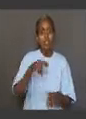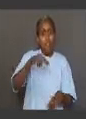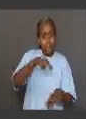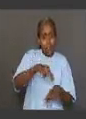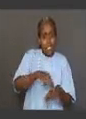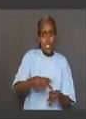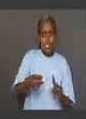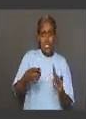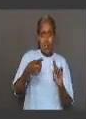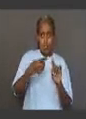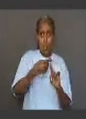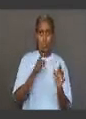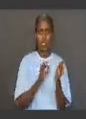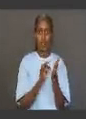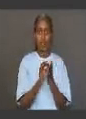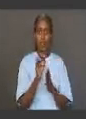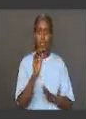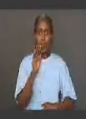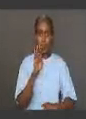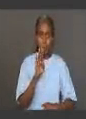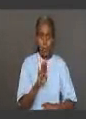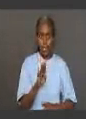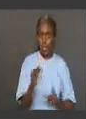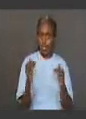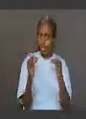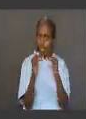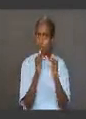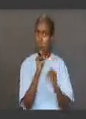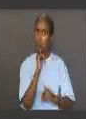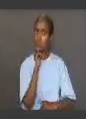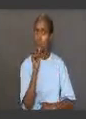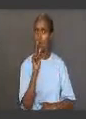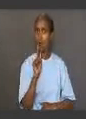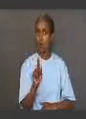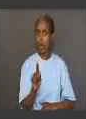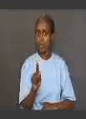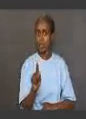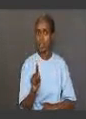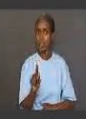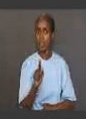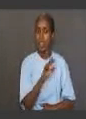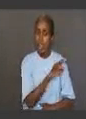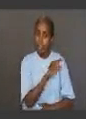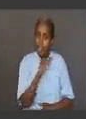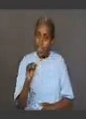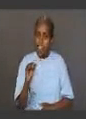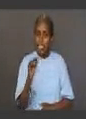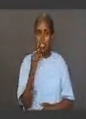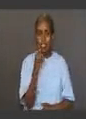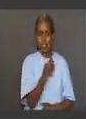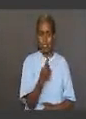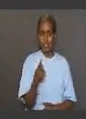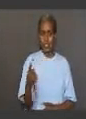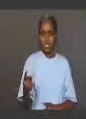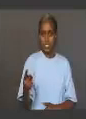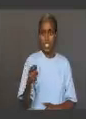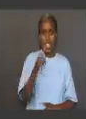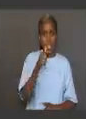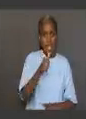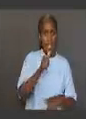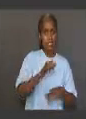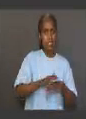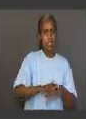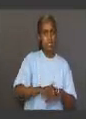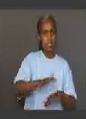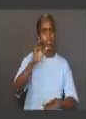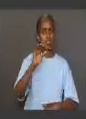positive number b that does not equal 1, and for each a that is